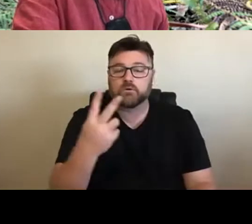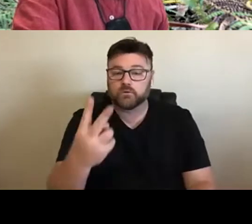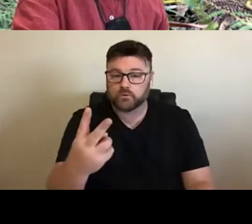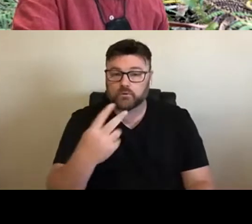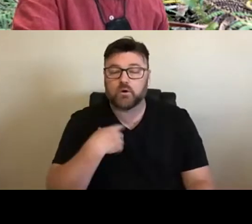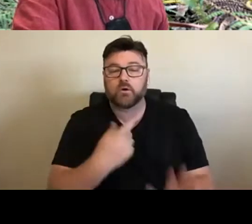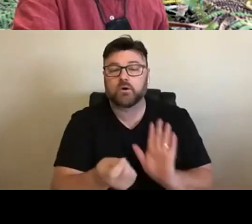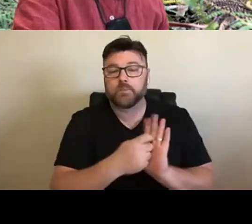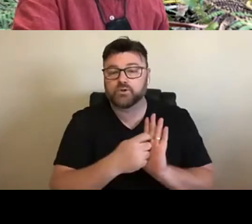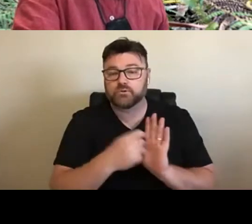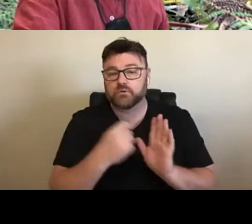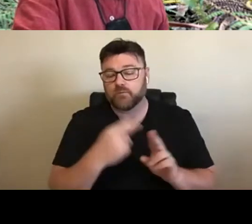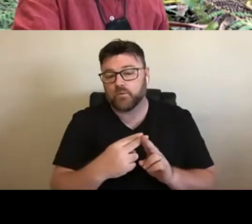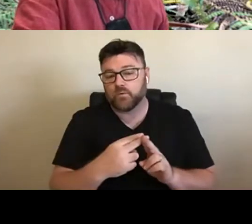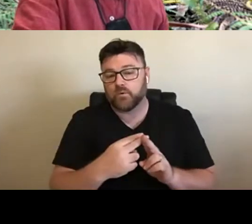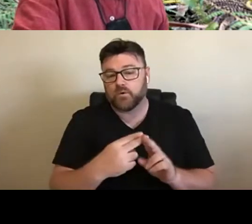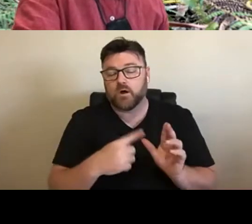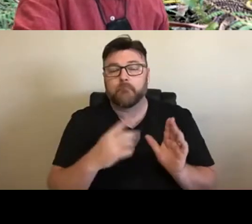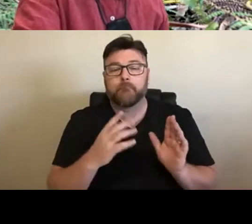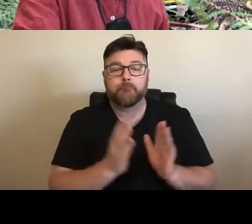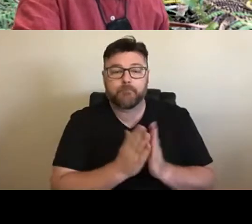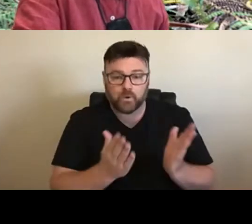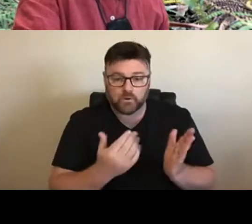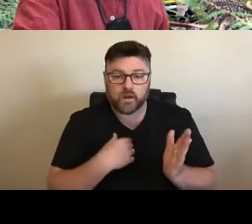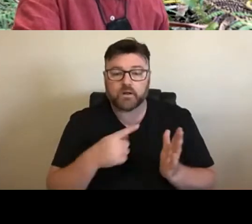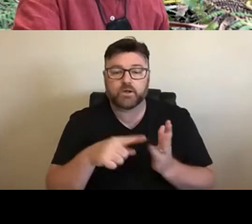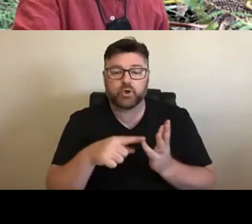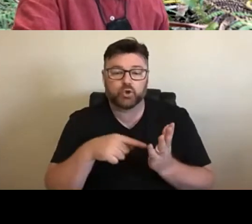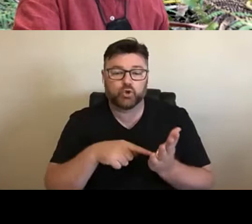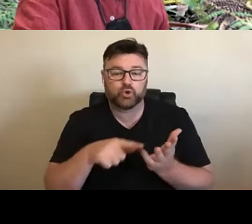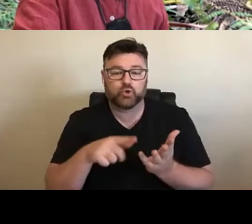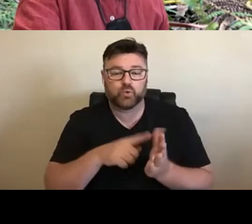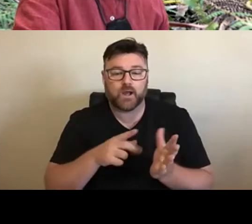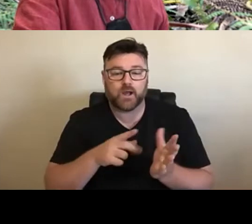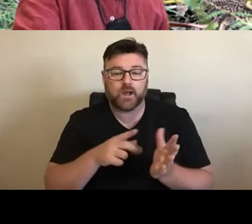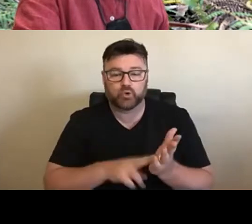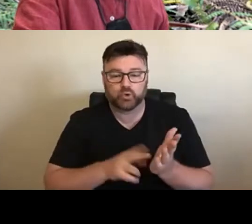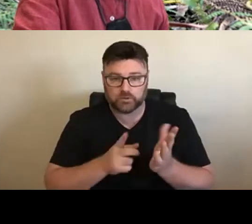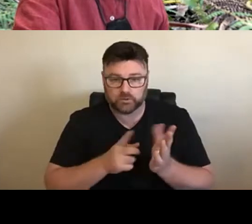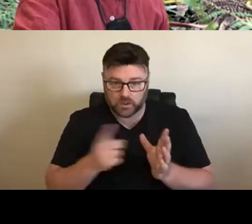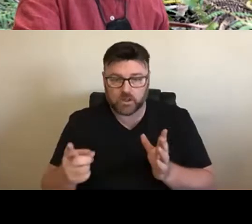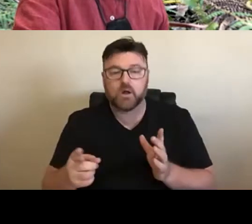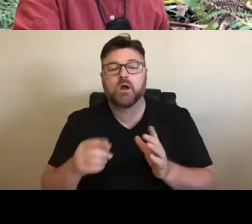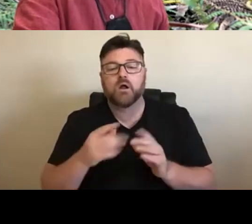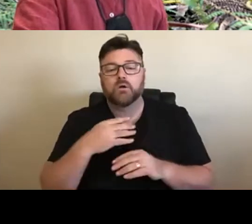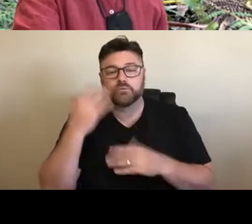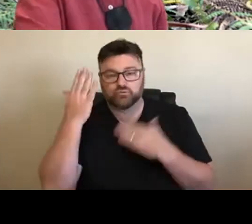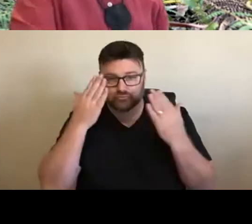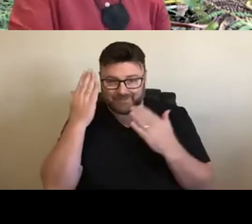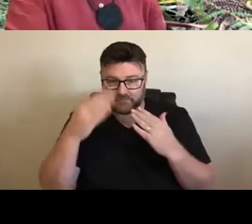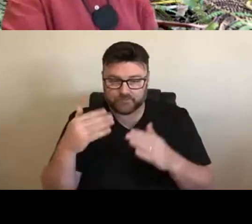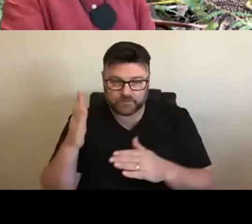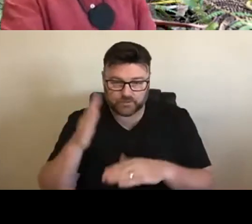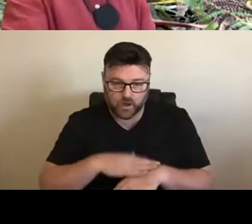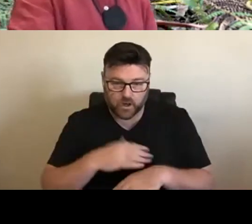for a book, and then I did Udru and New Knuckles' book, Stradbroke Dreamtime. So now I've illustrated